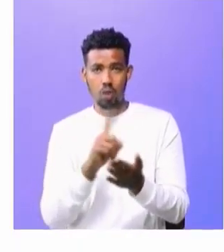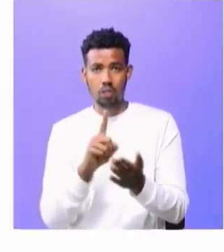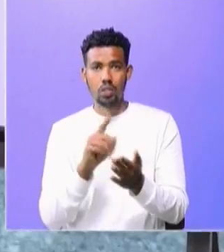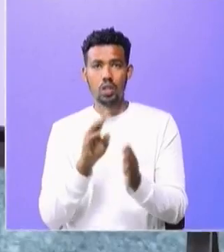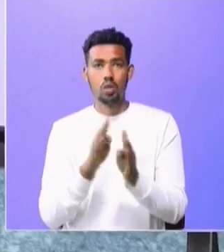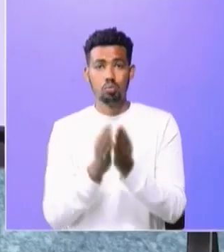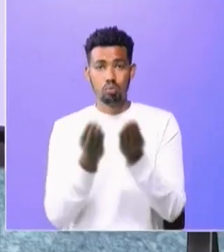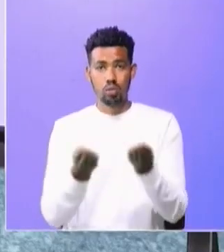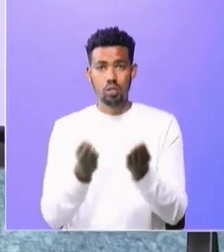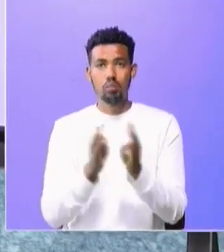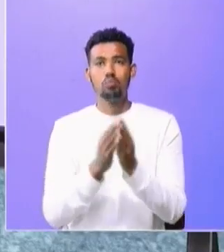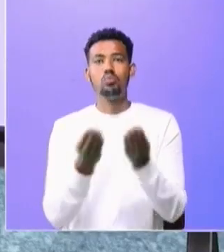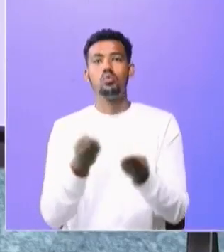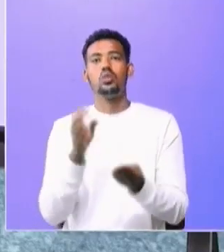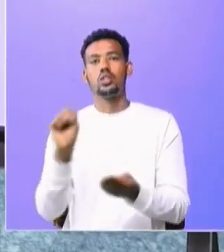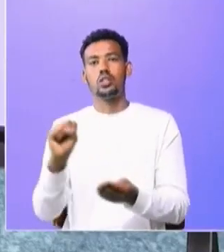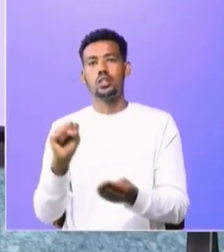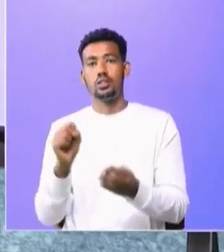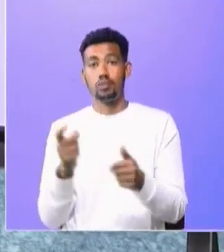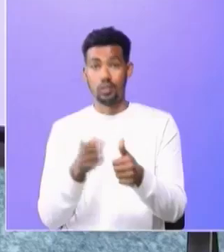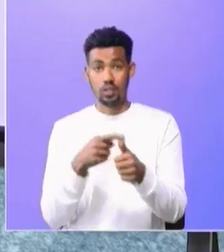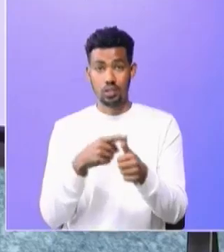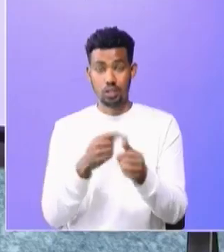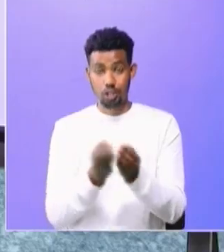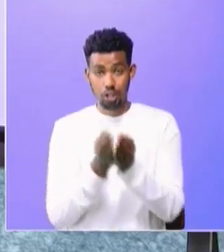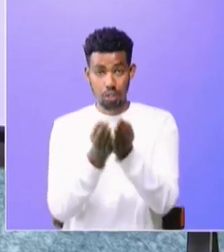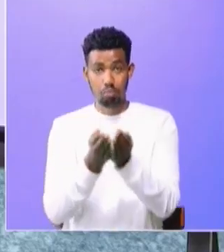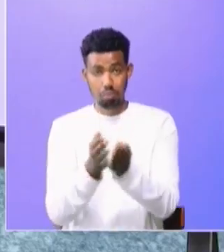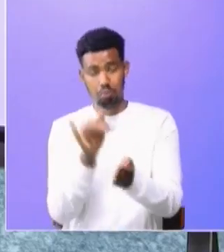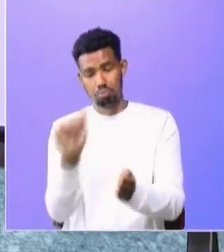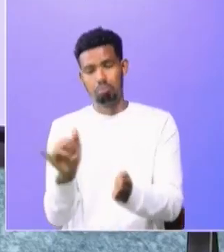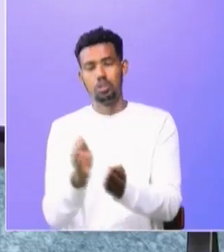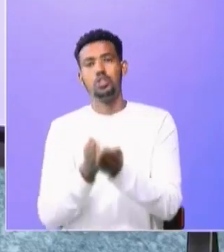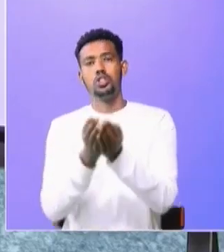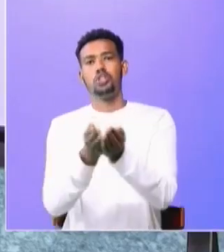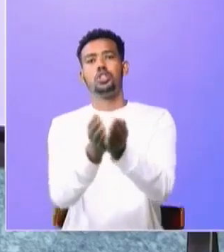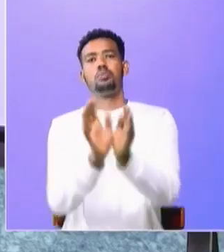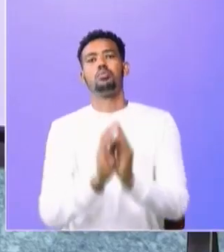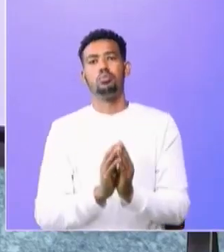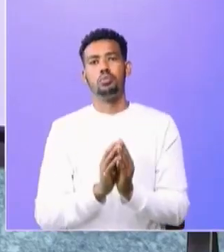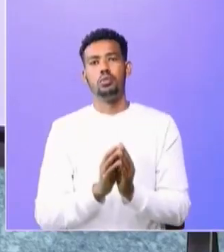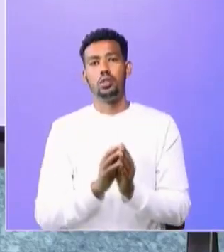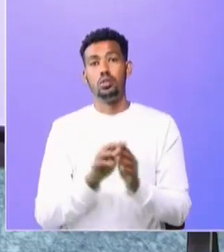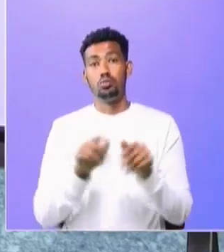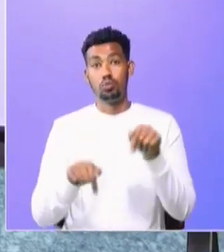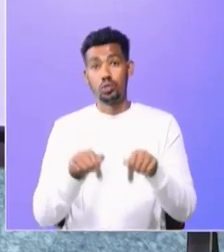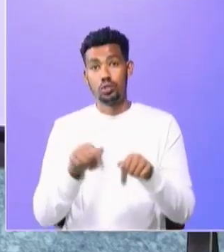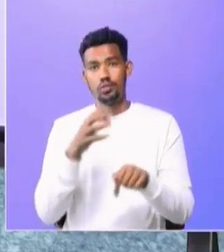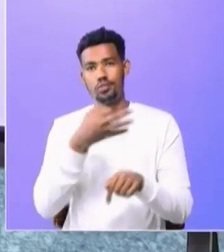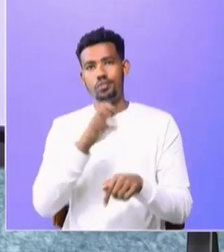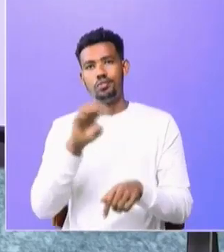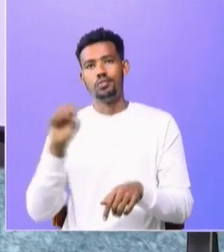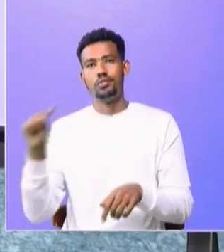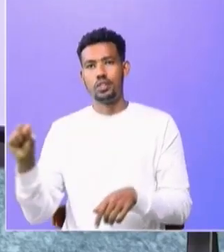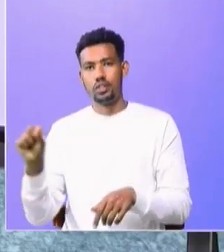Let us read together, students. Ship, ship. Foot, feet.